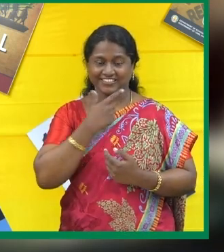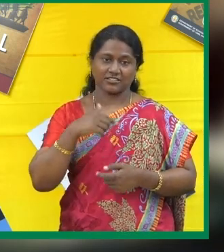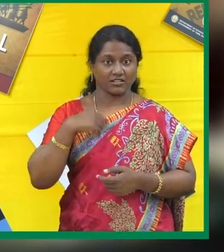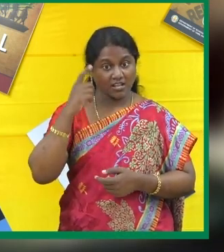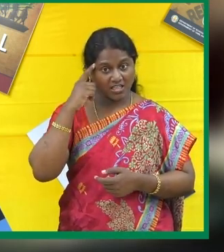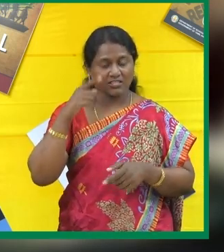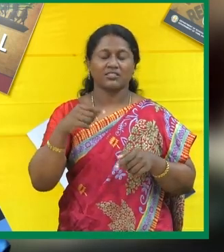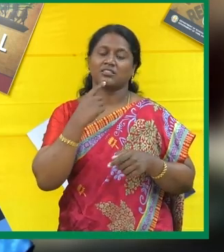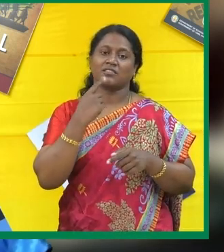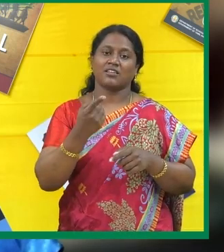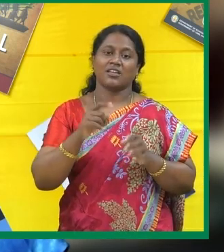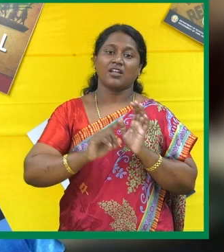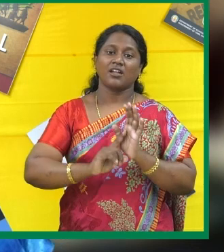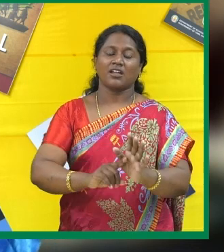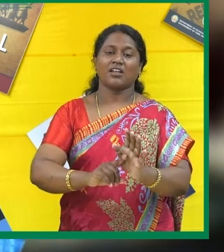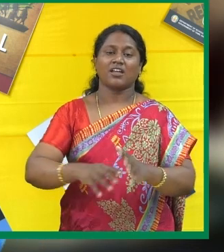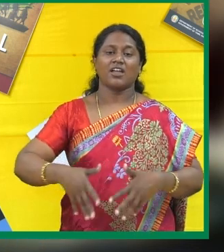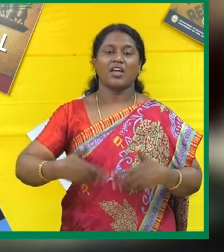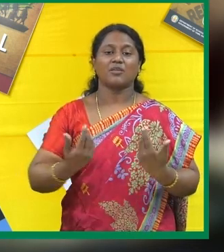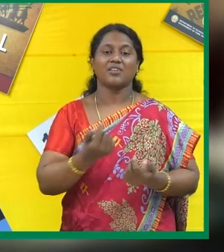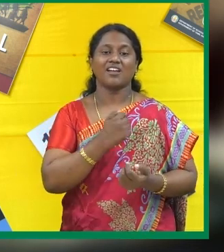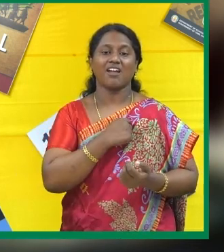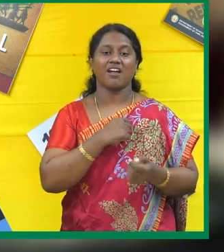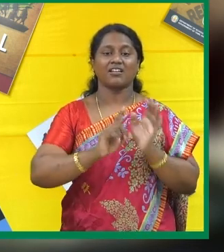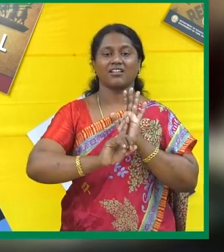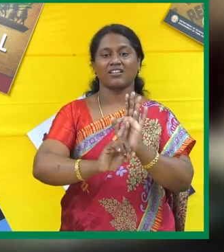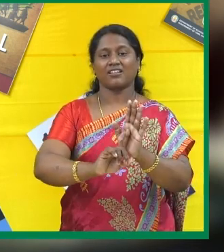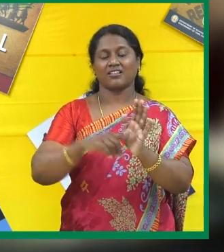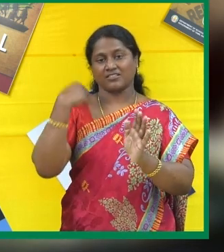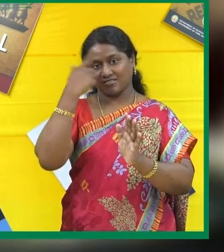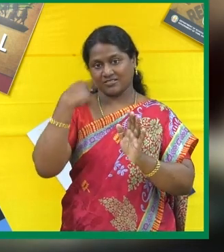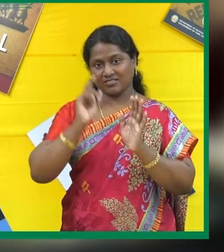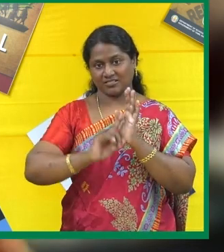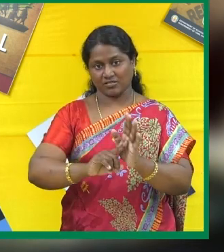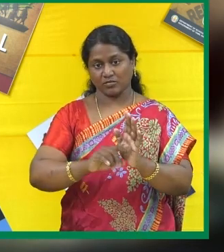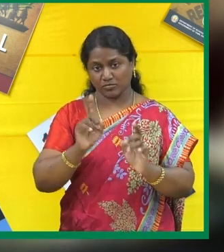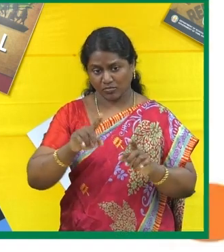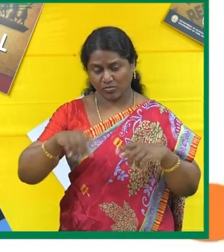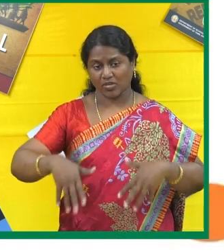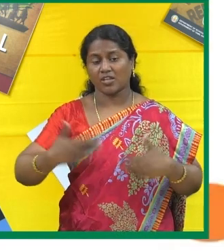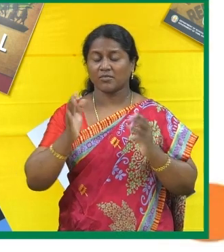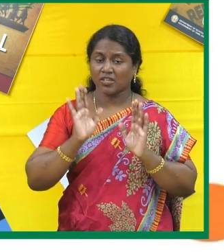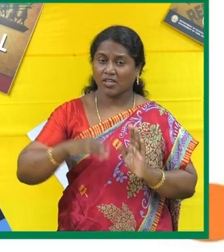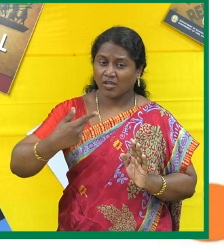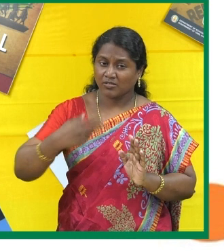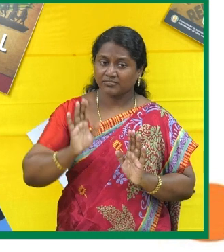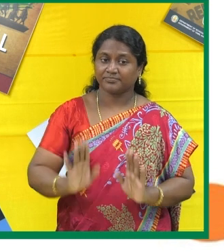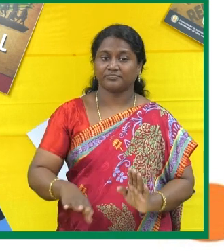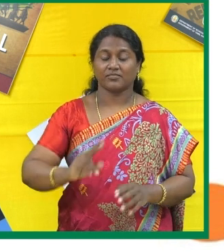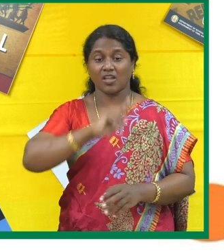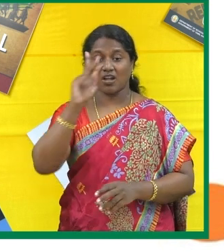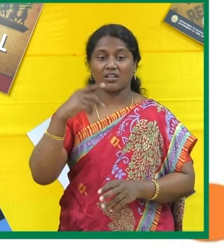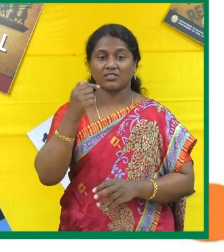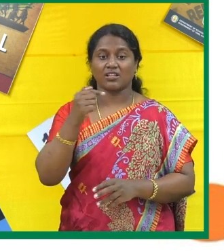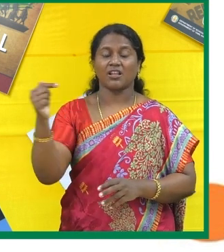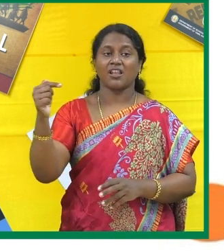Happy heart that pays its toll. So be happy always. Next line, to youth and age